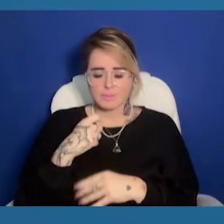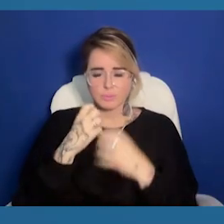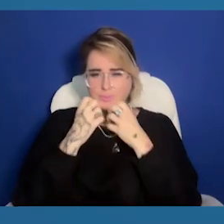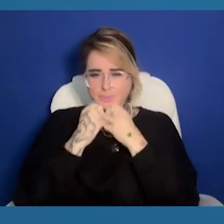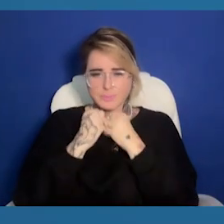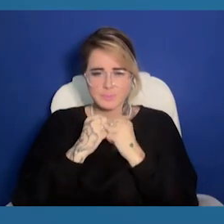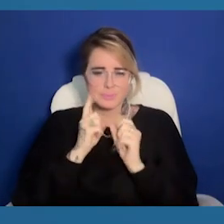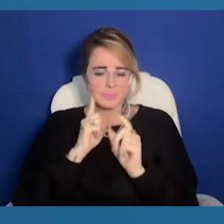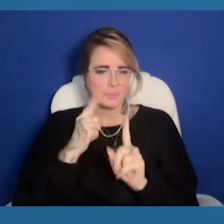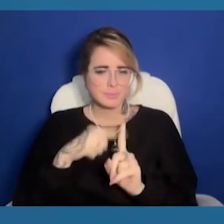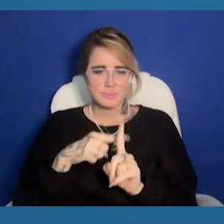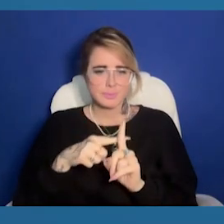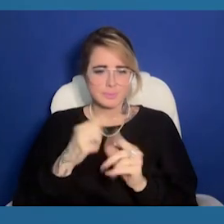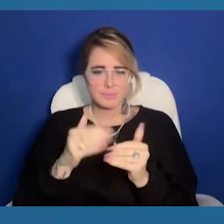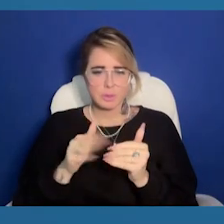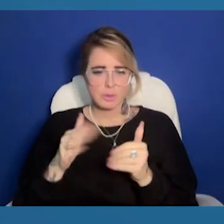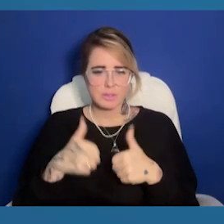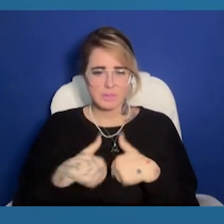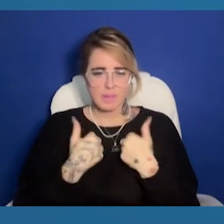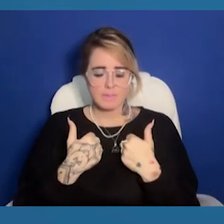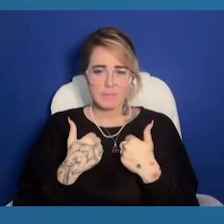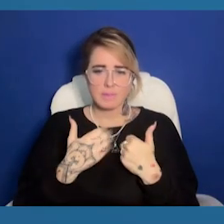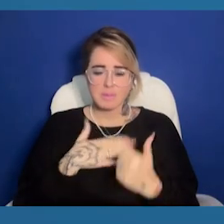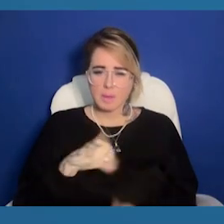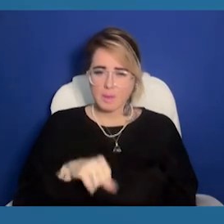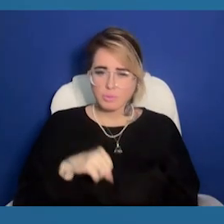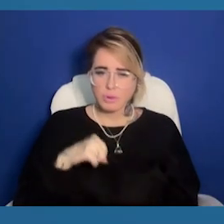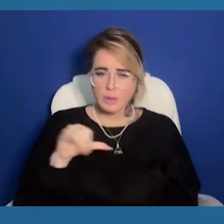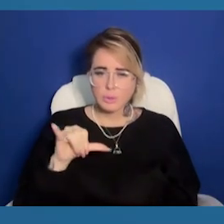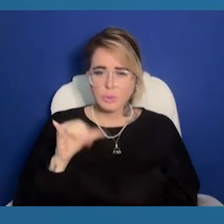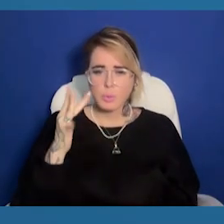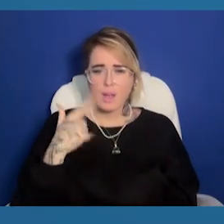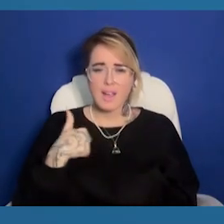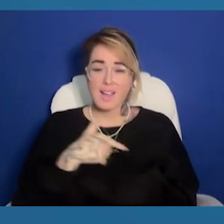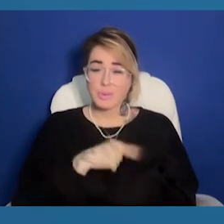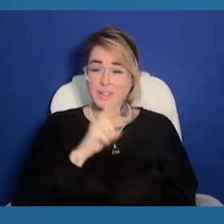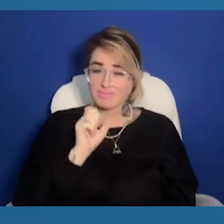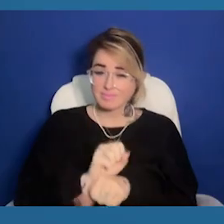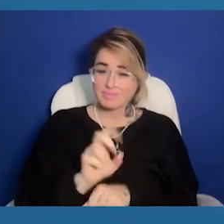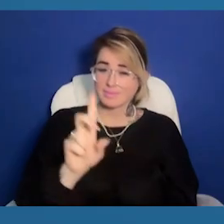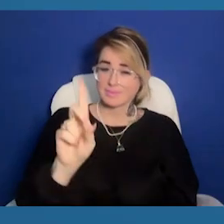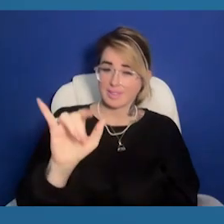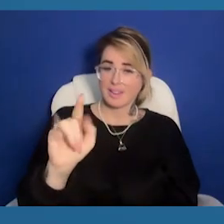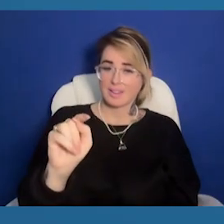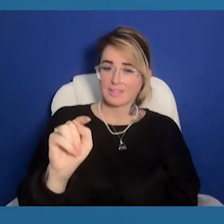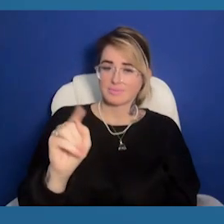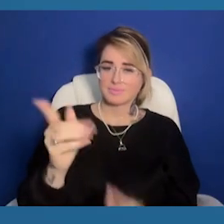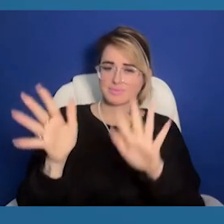life. And pride, because we got it done.